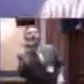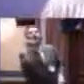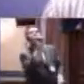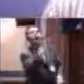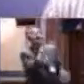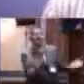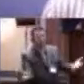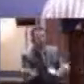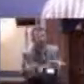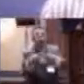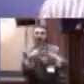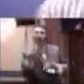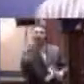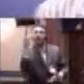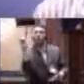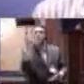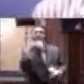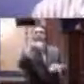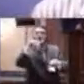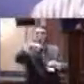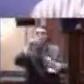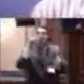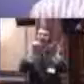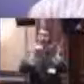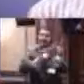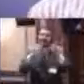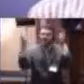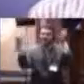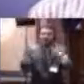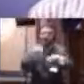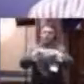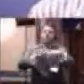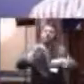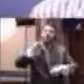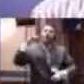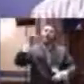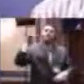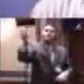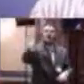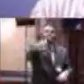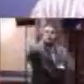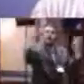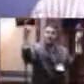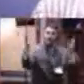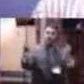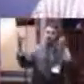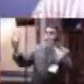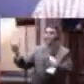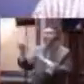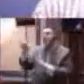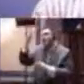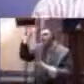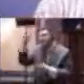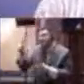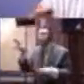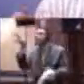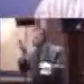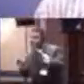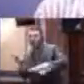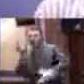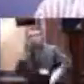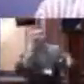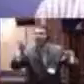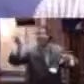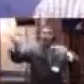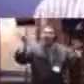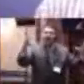municipal councils and so forth, just giving them, I mean, more power and more significance. And then that's another process that